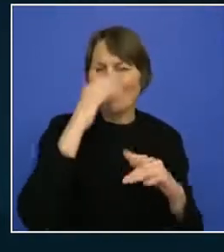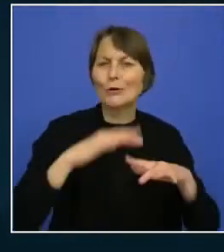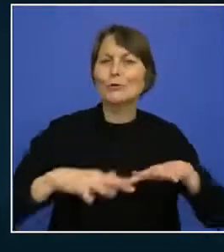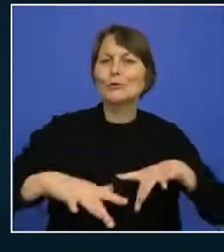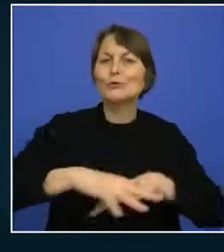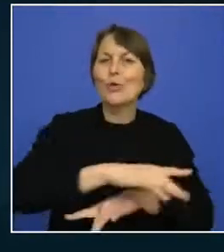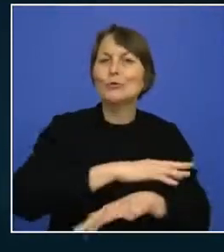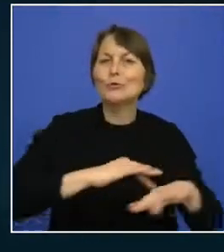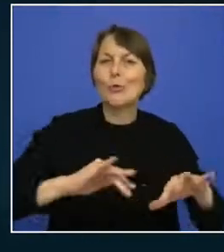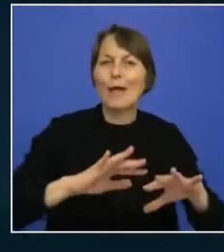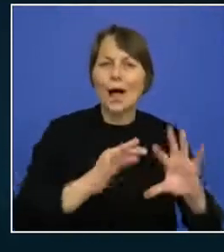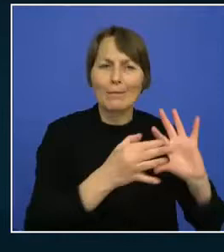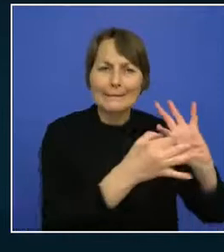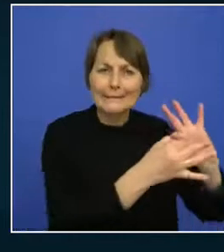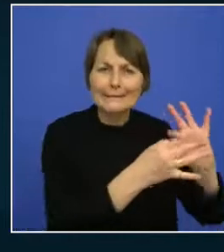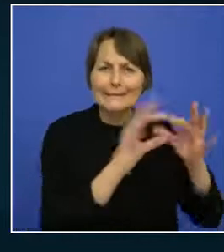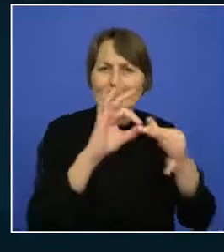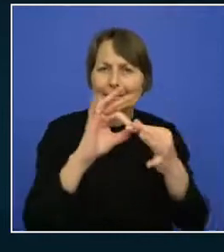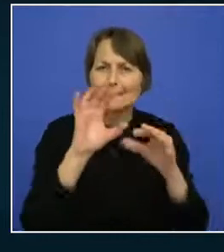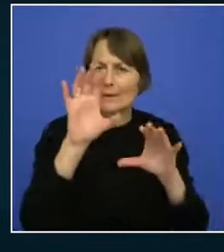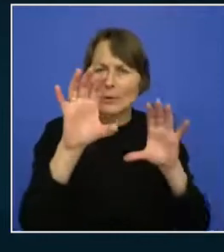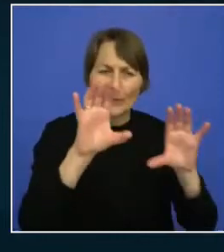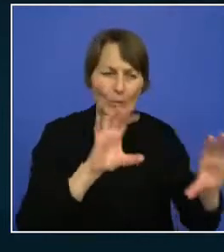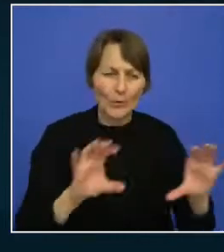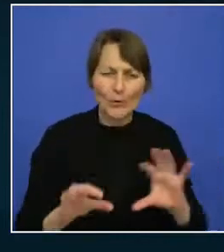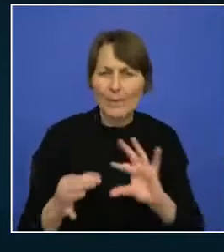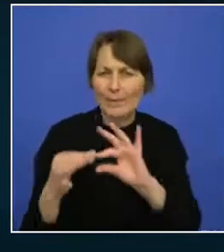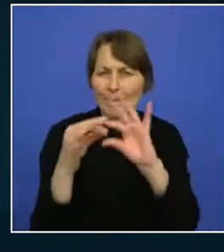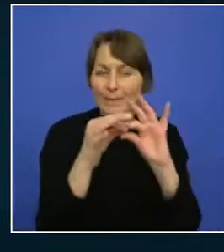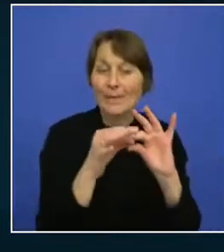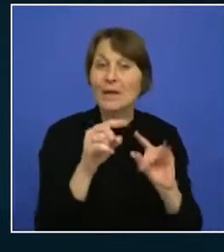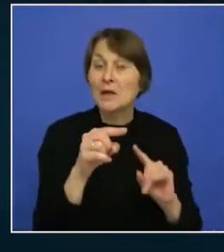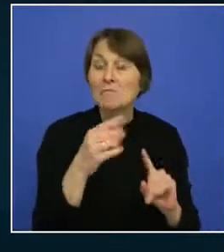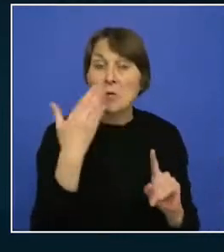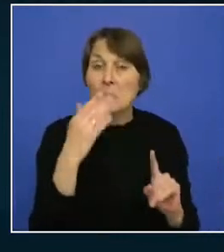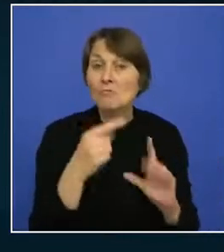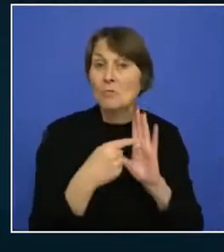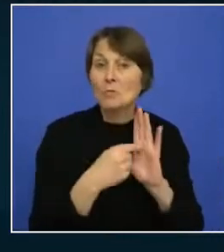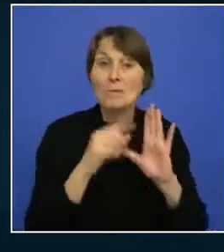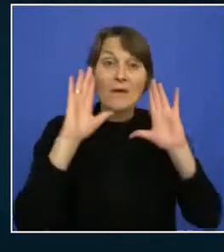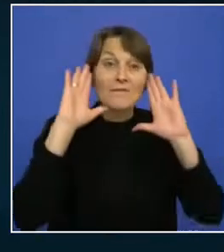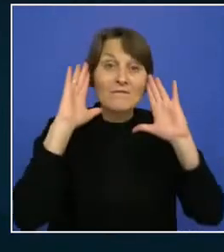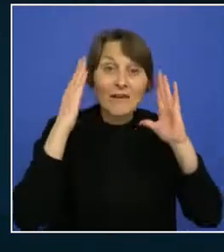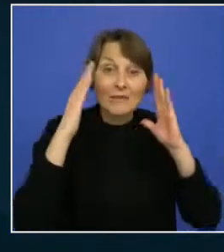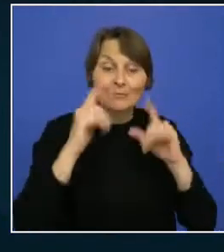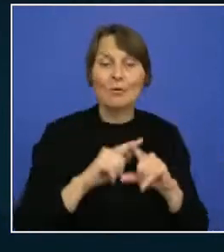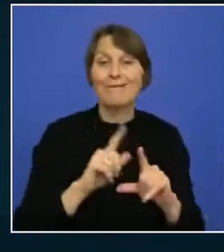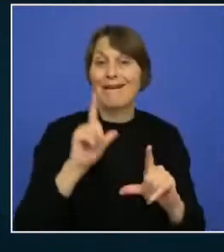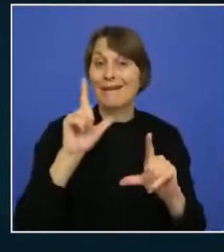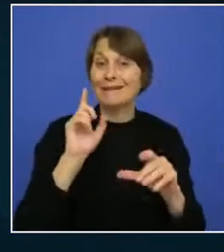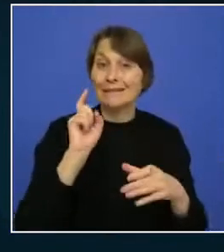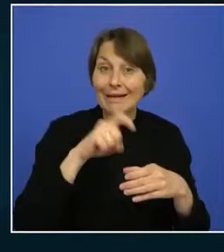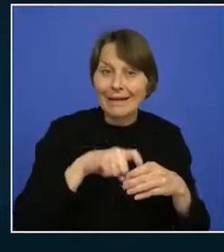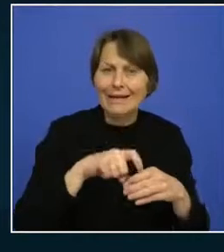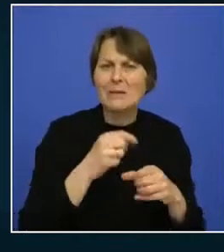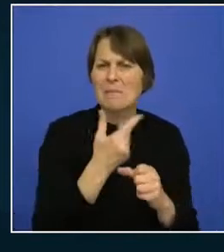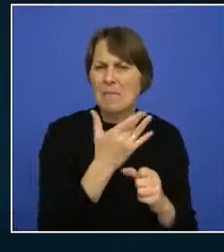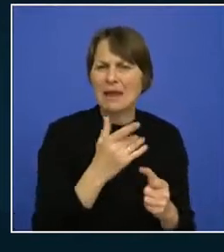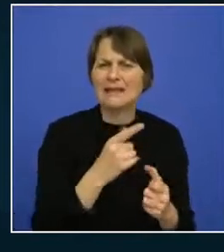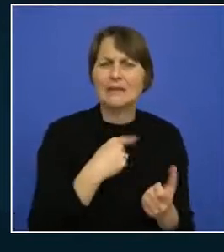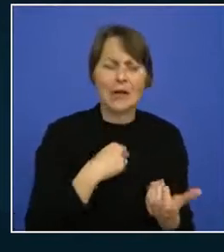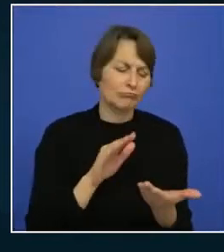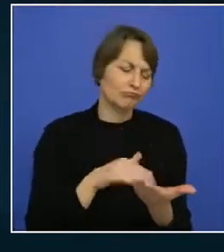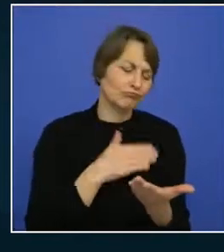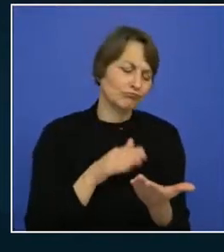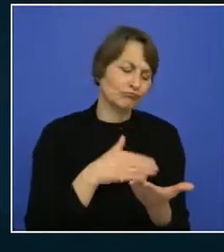data background, but Facebook, LinkedIn, many of these apps that we use for social